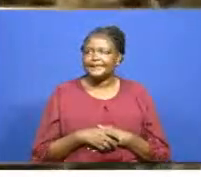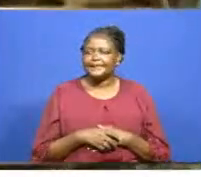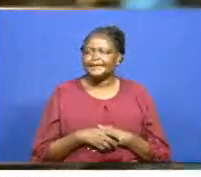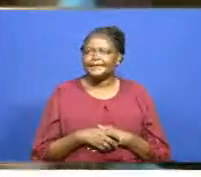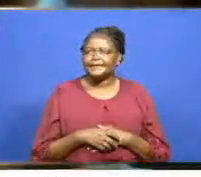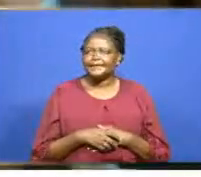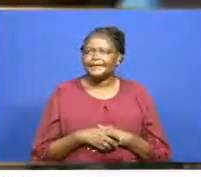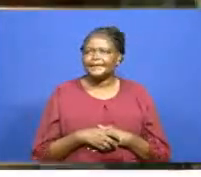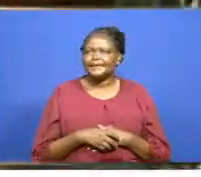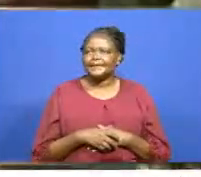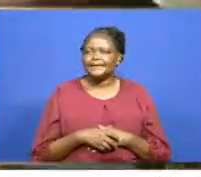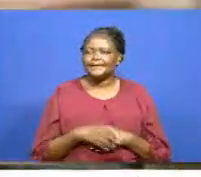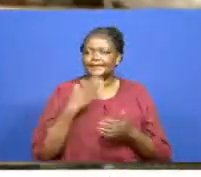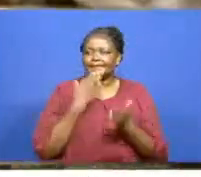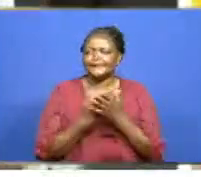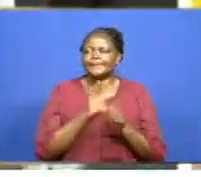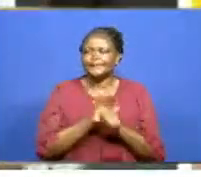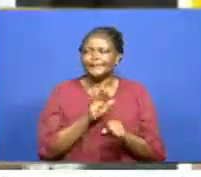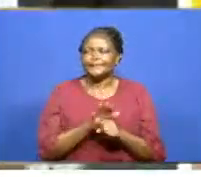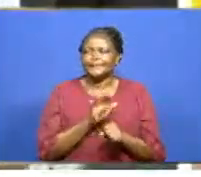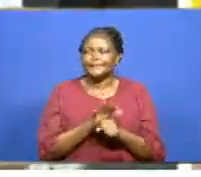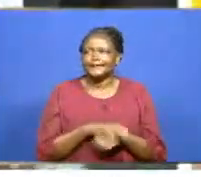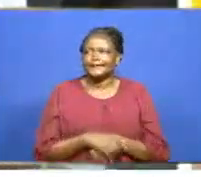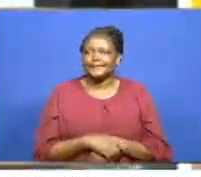Thank you very much. Excuse me, sir.